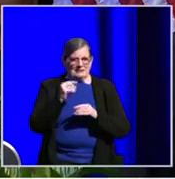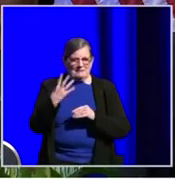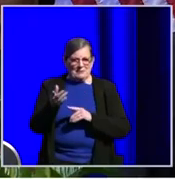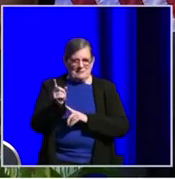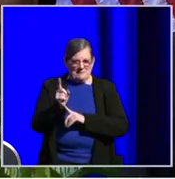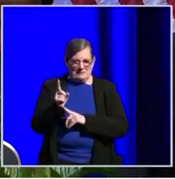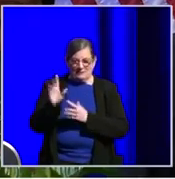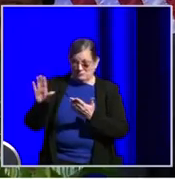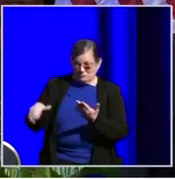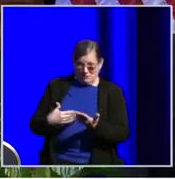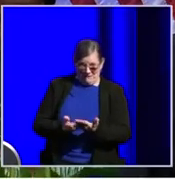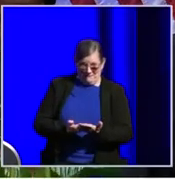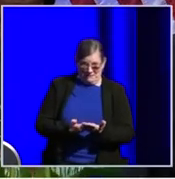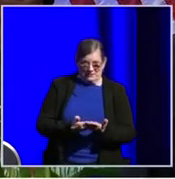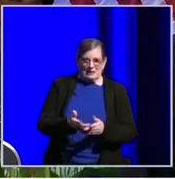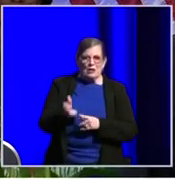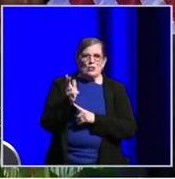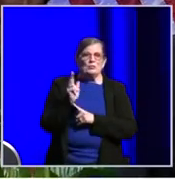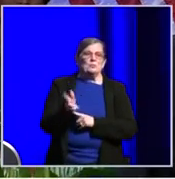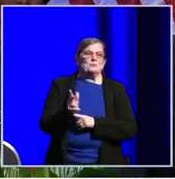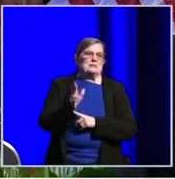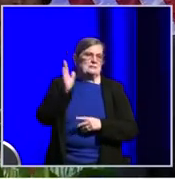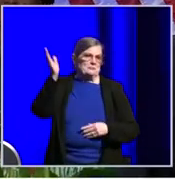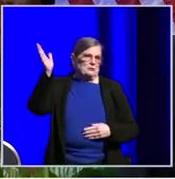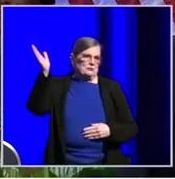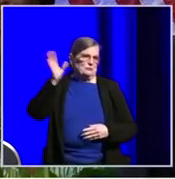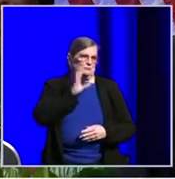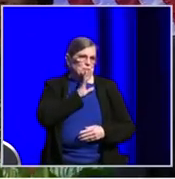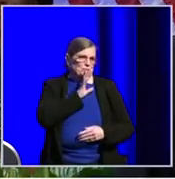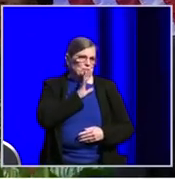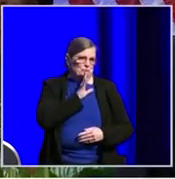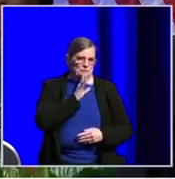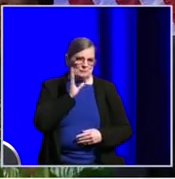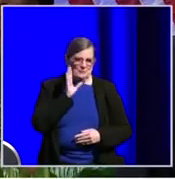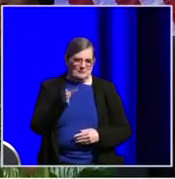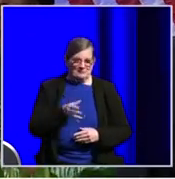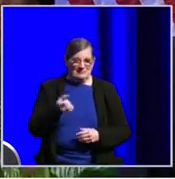3 minutes to speak, and not Ms. Norton's 3 minutes.